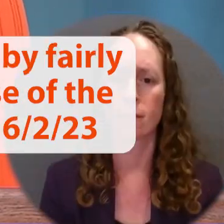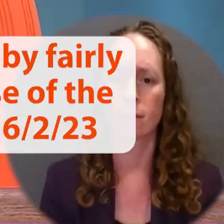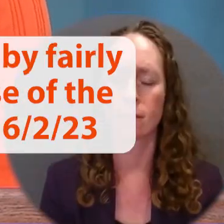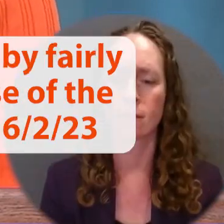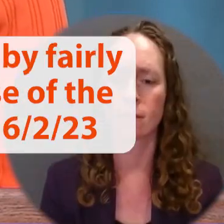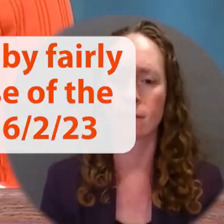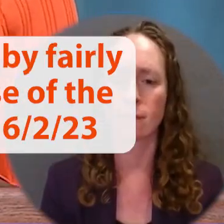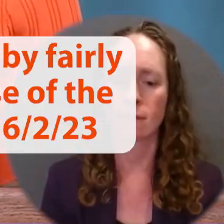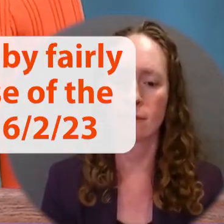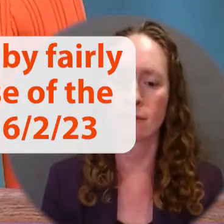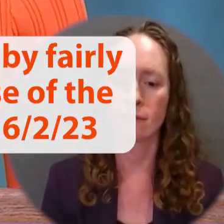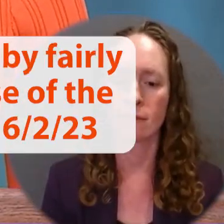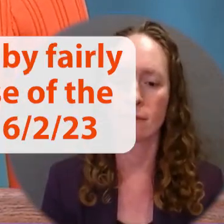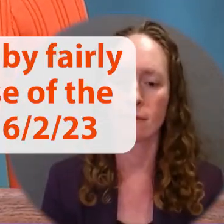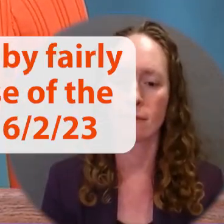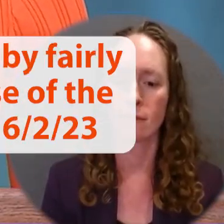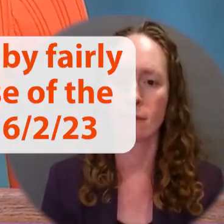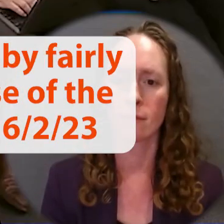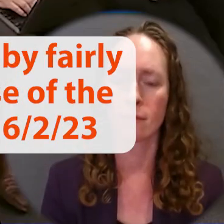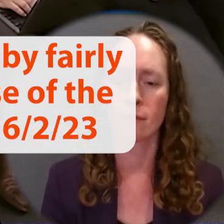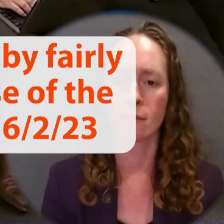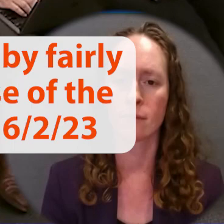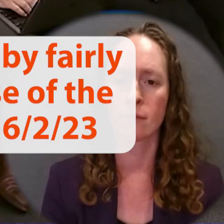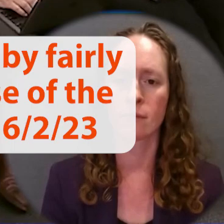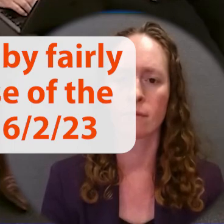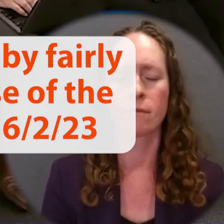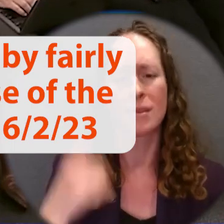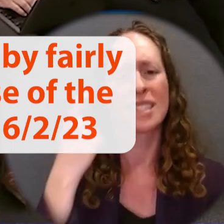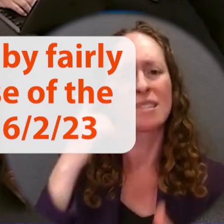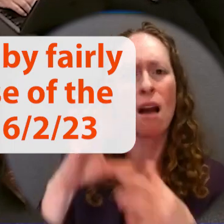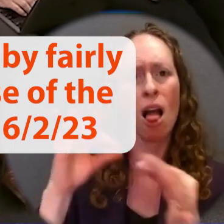You mentioned the historically low unemployment, below